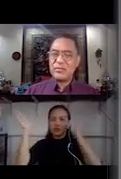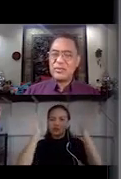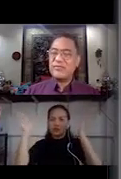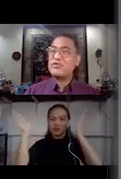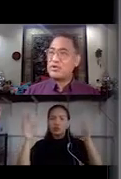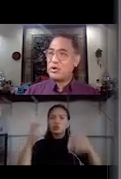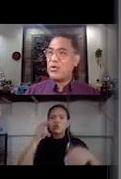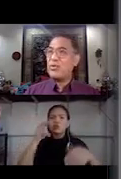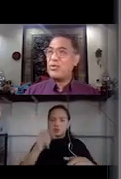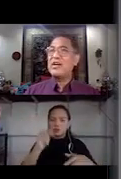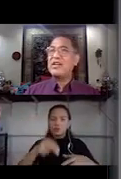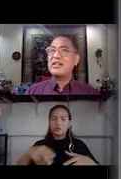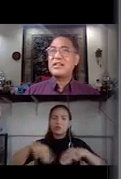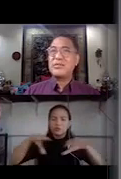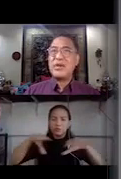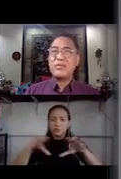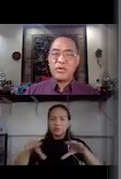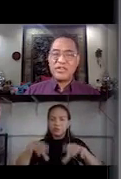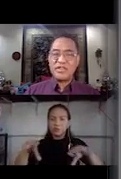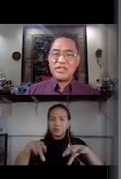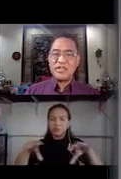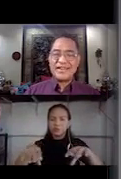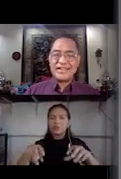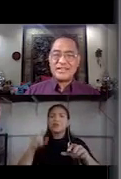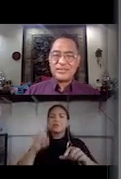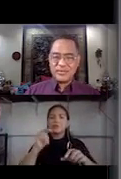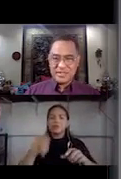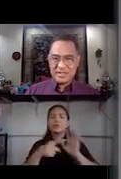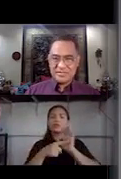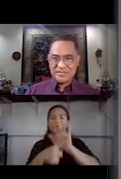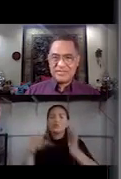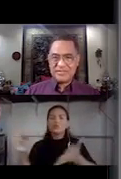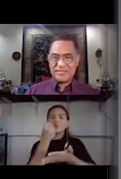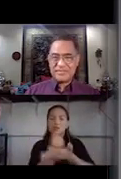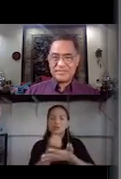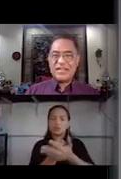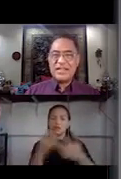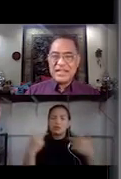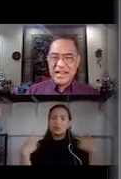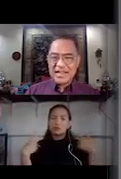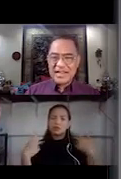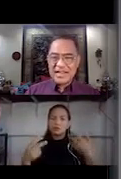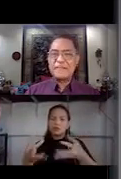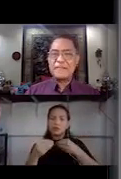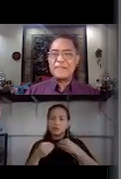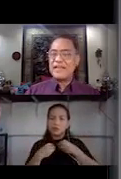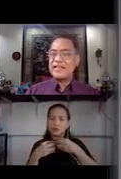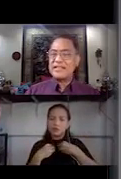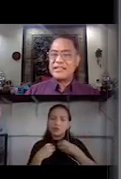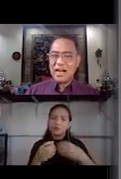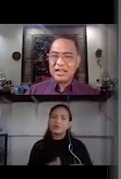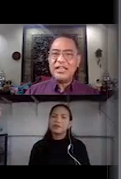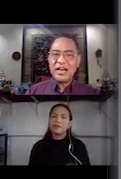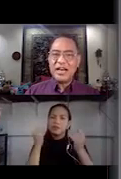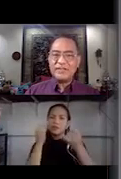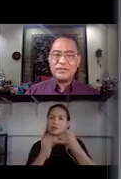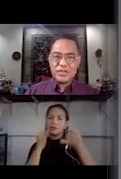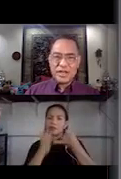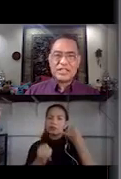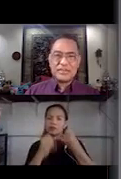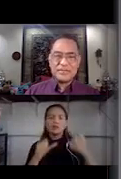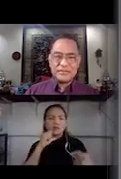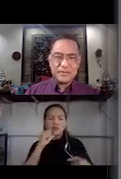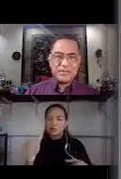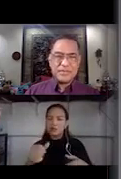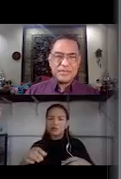perform. We have to show that we are worth the salaries that we receive. Lastly, it's not enough to